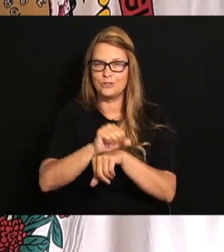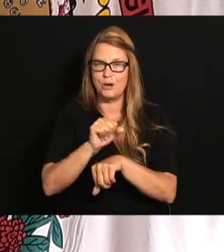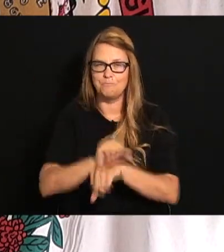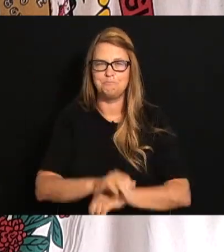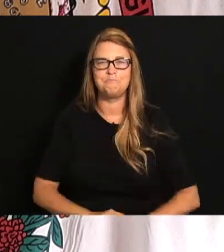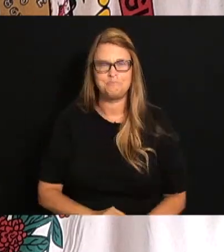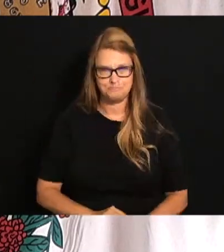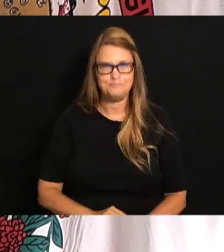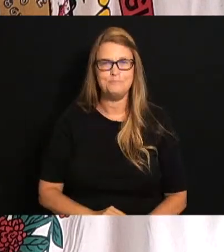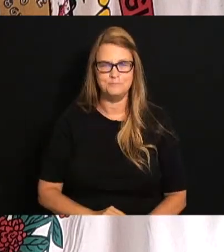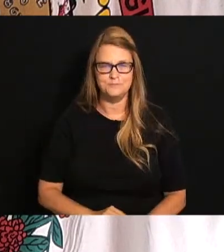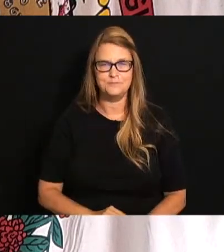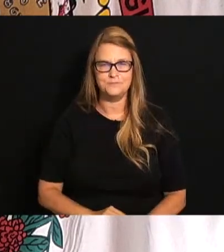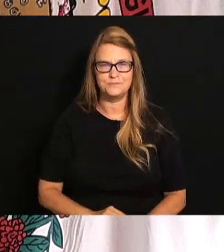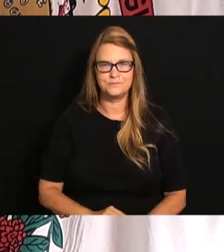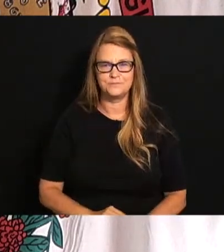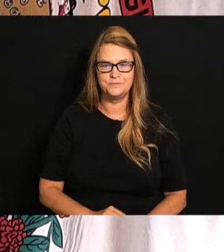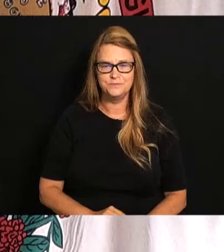job.